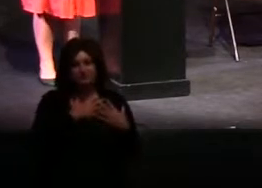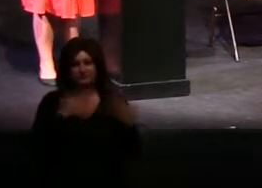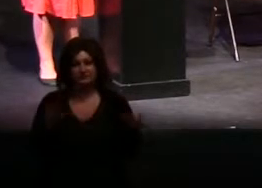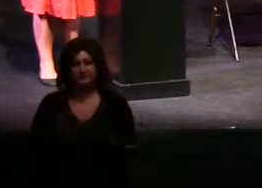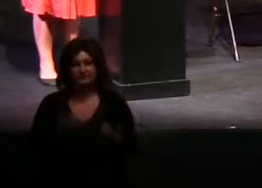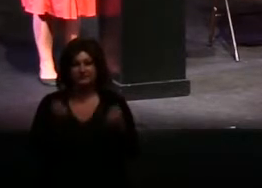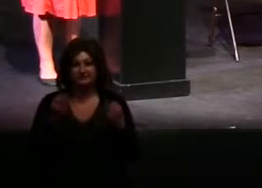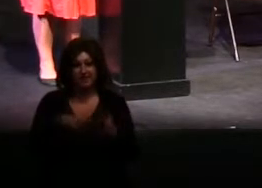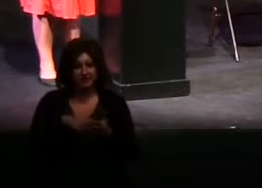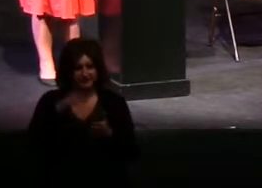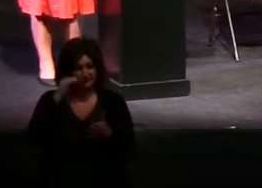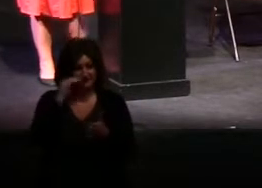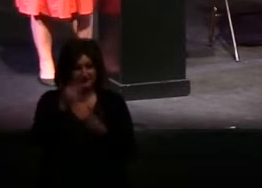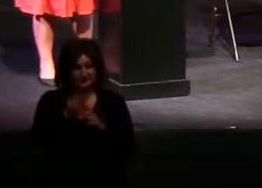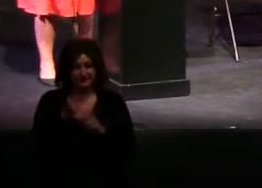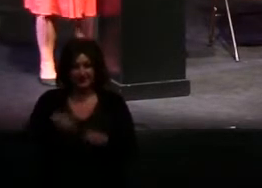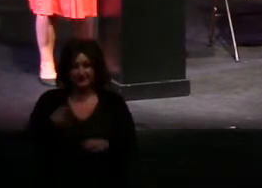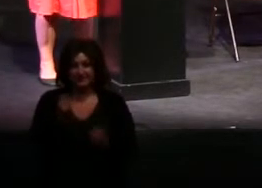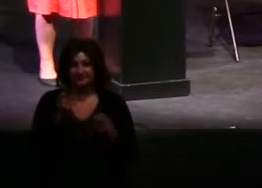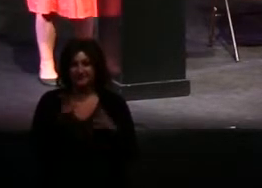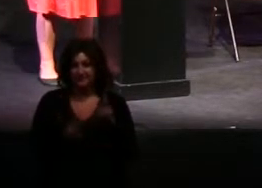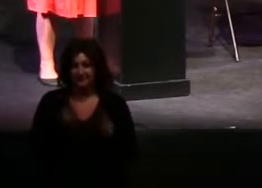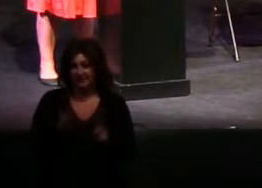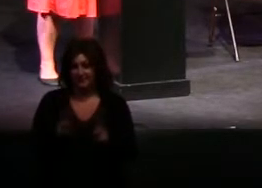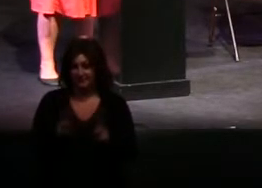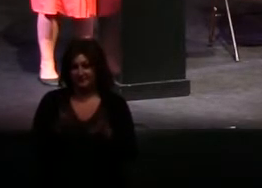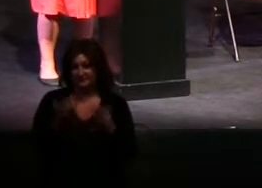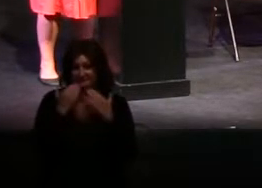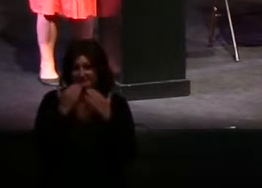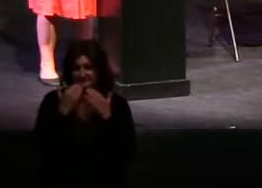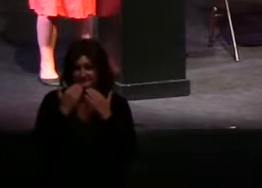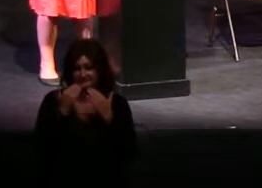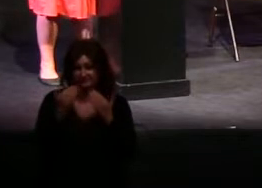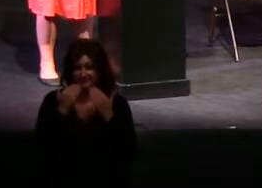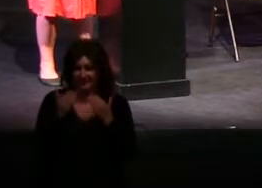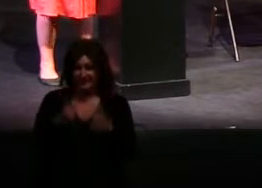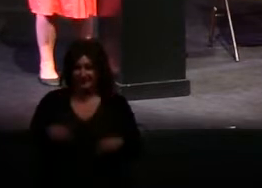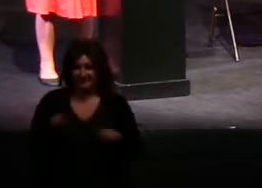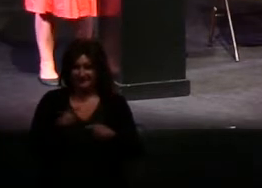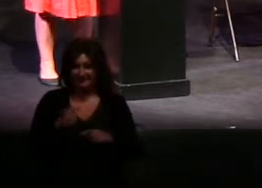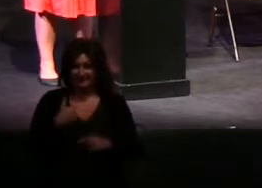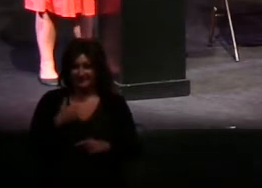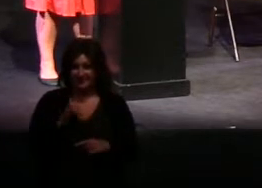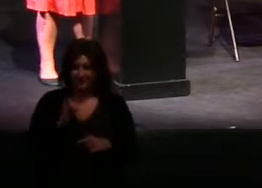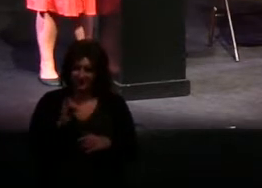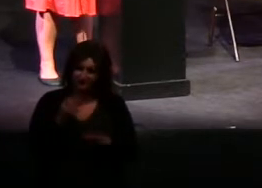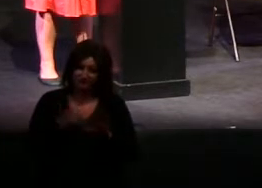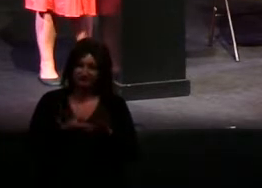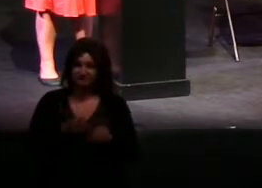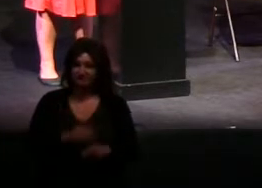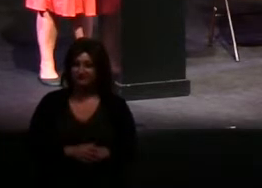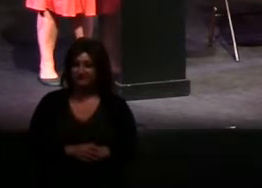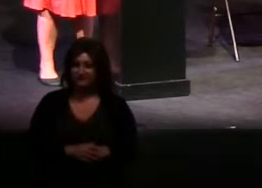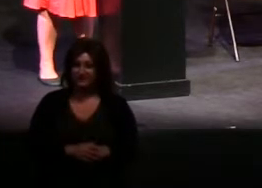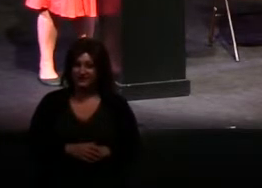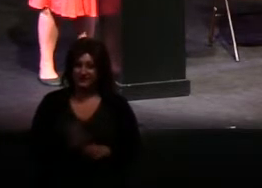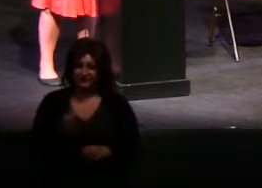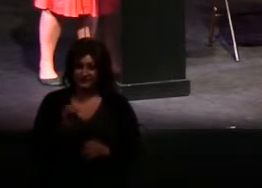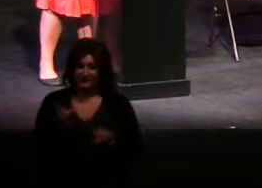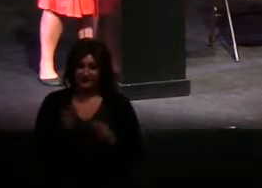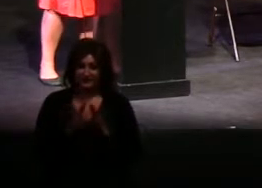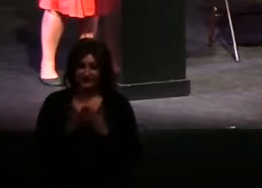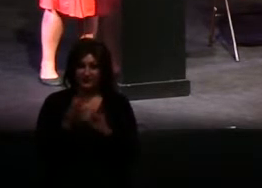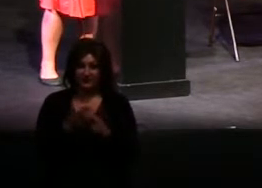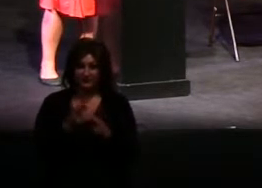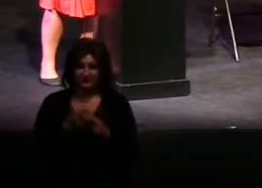so much from hearing people. And I want to thank local people for coming too and for reading. Okay, so this book is